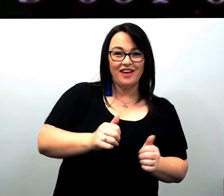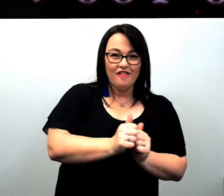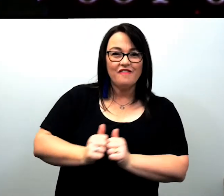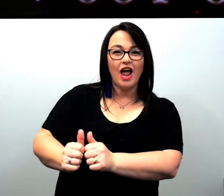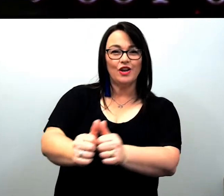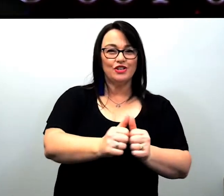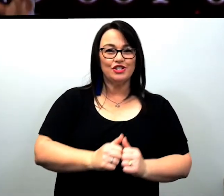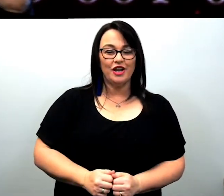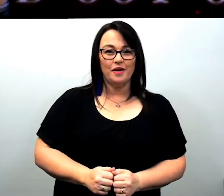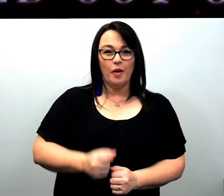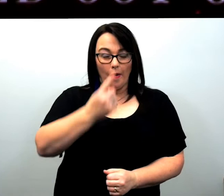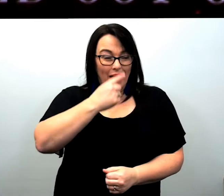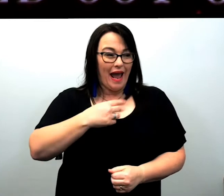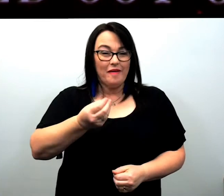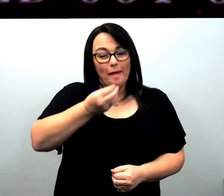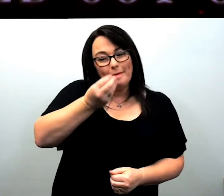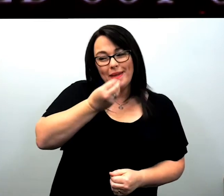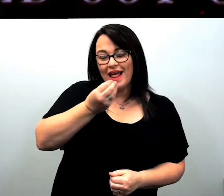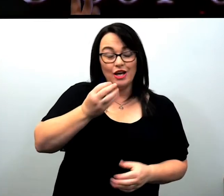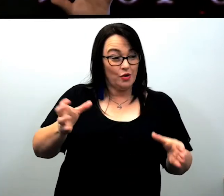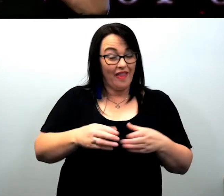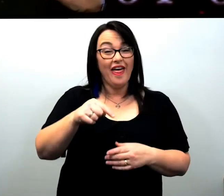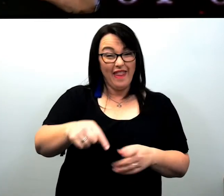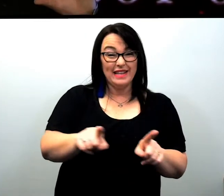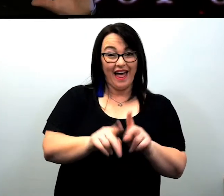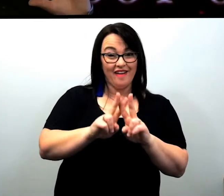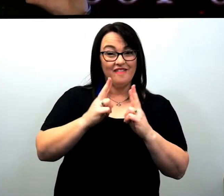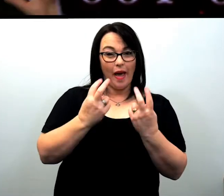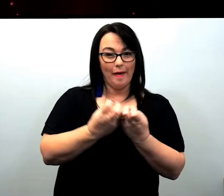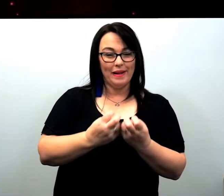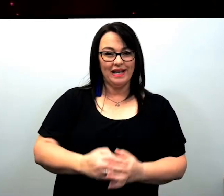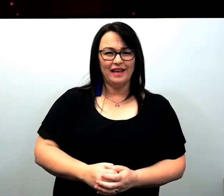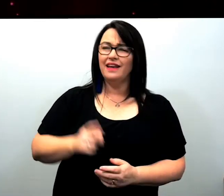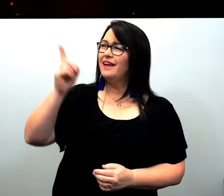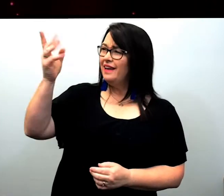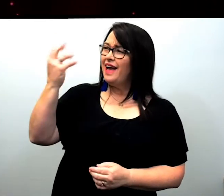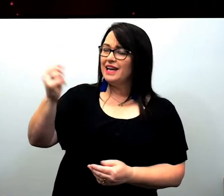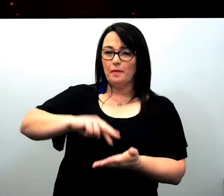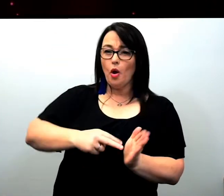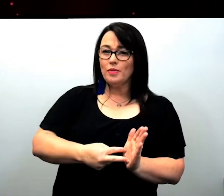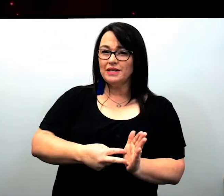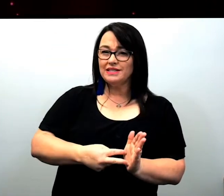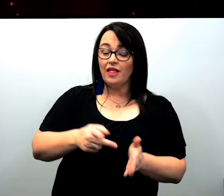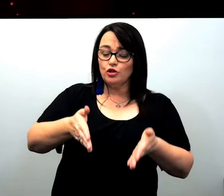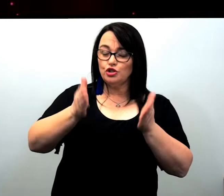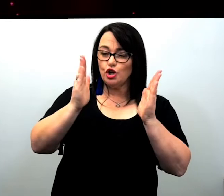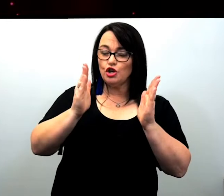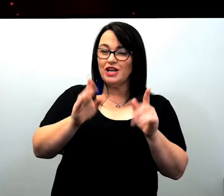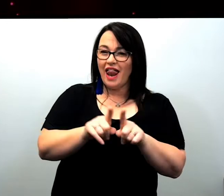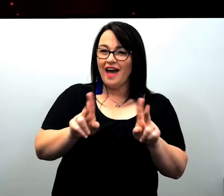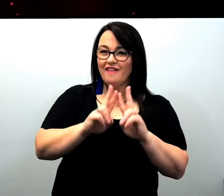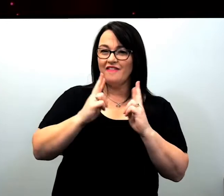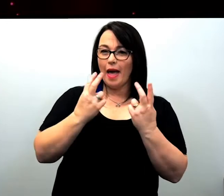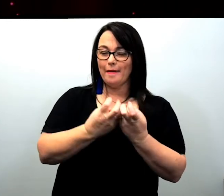of meals, the breaking of bread, that's family. God has a purpose for His church to be family. The purpose of